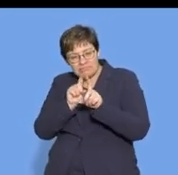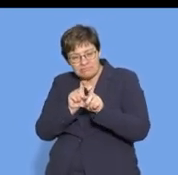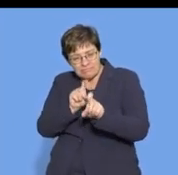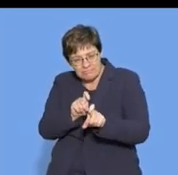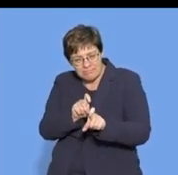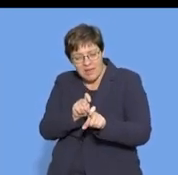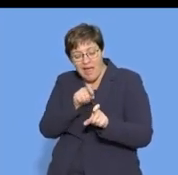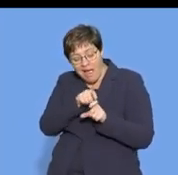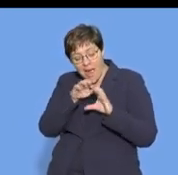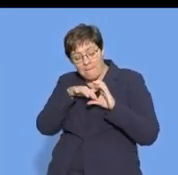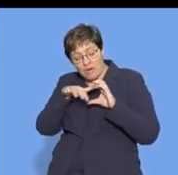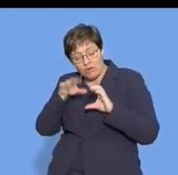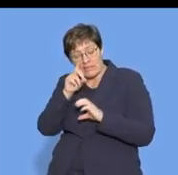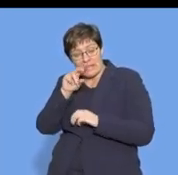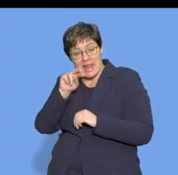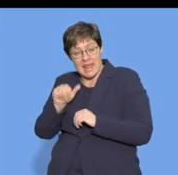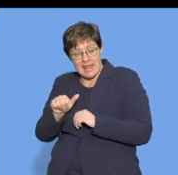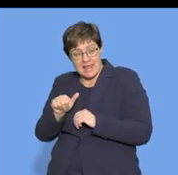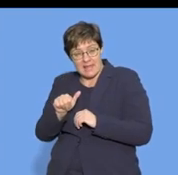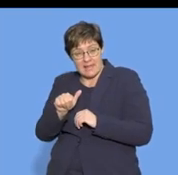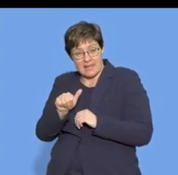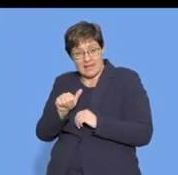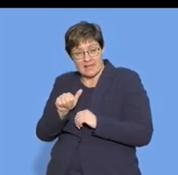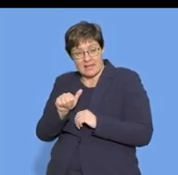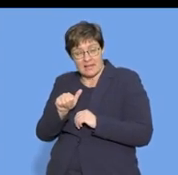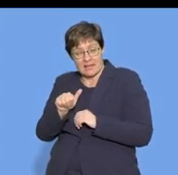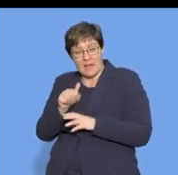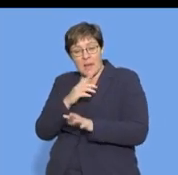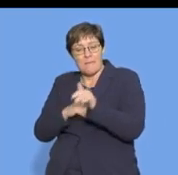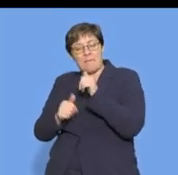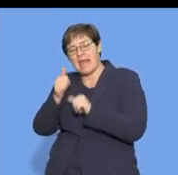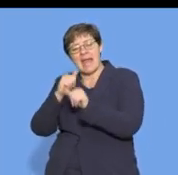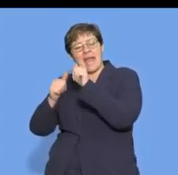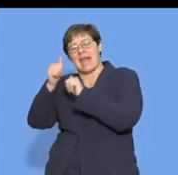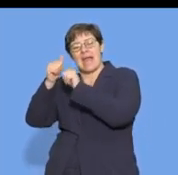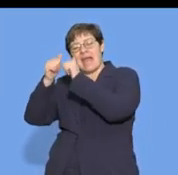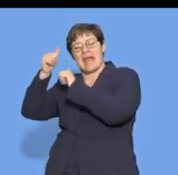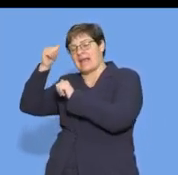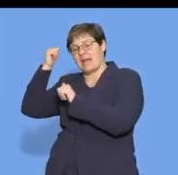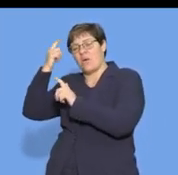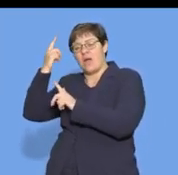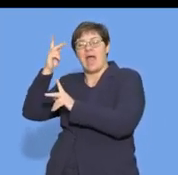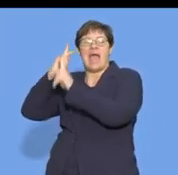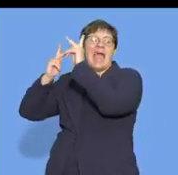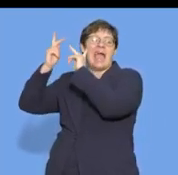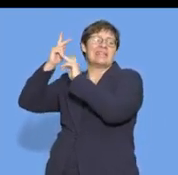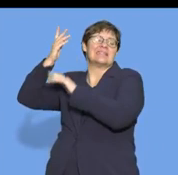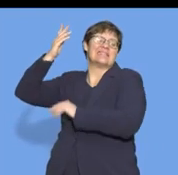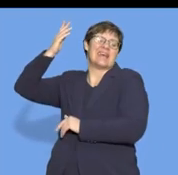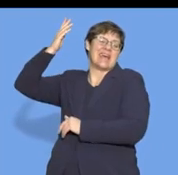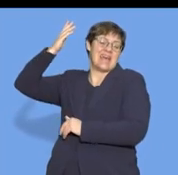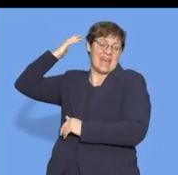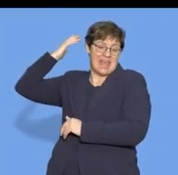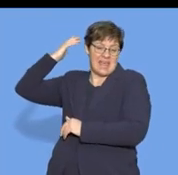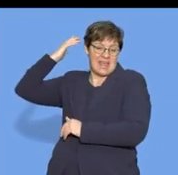to trace that the mitochondrial DNA, they've managed to trace back all the way to an